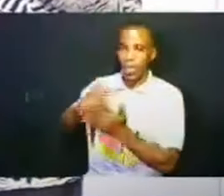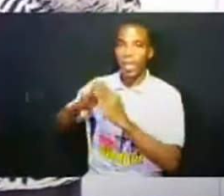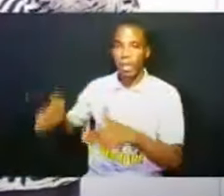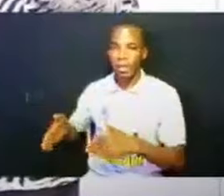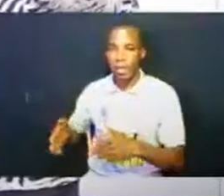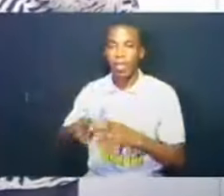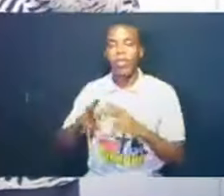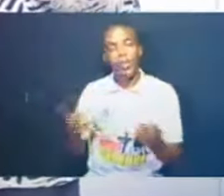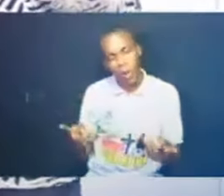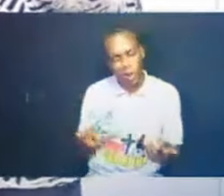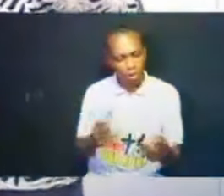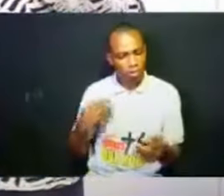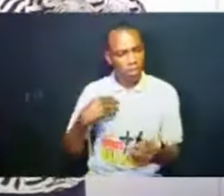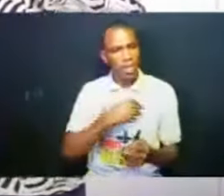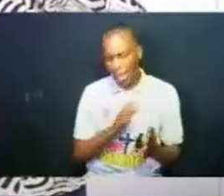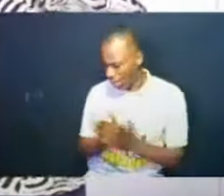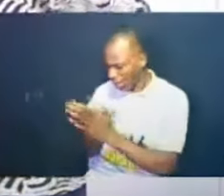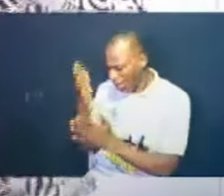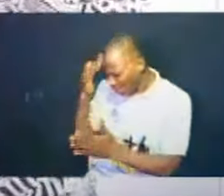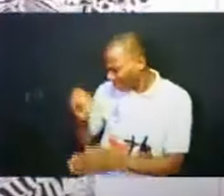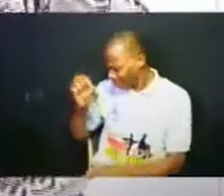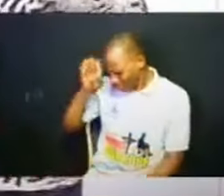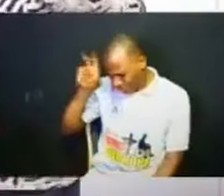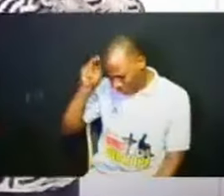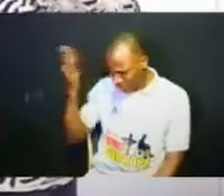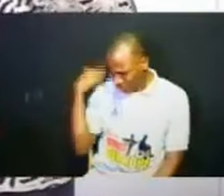they wanted to find out why I didn't come to you. So